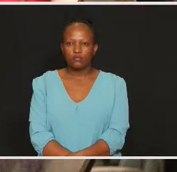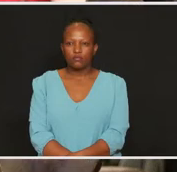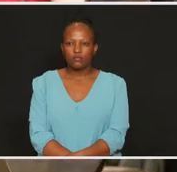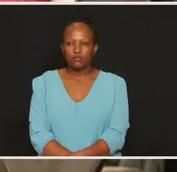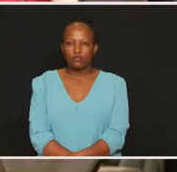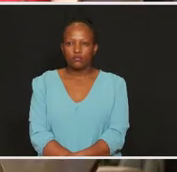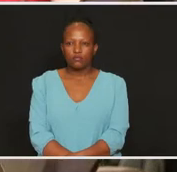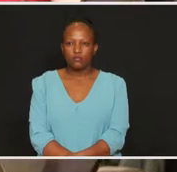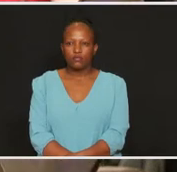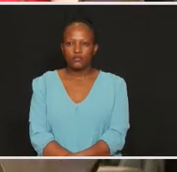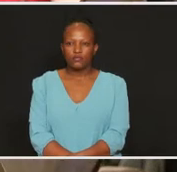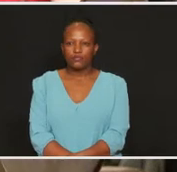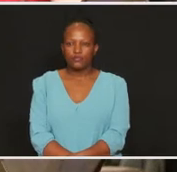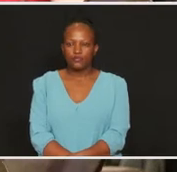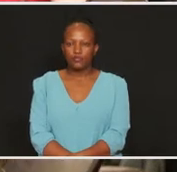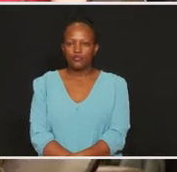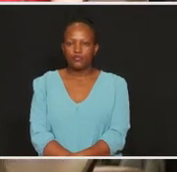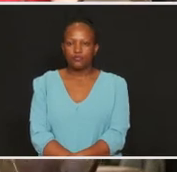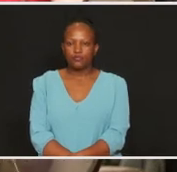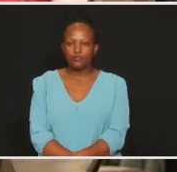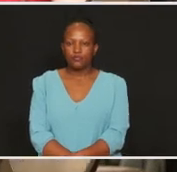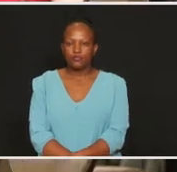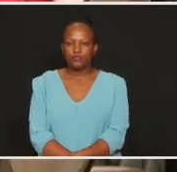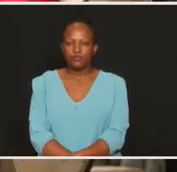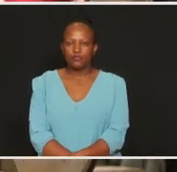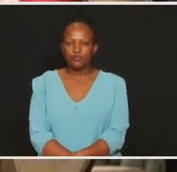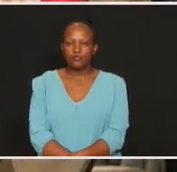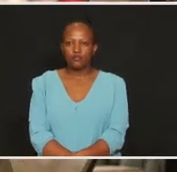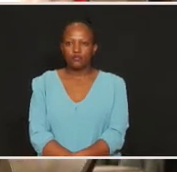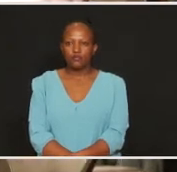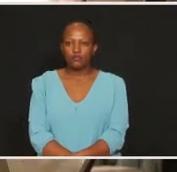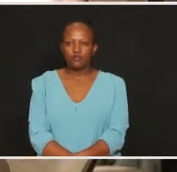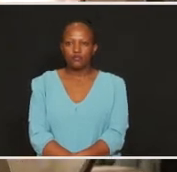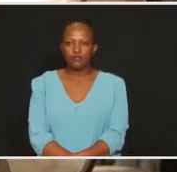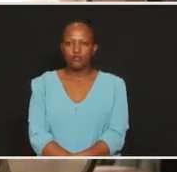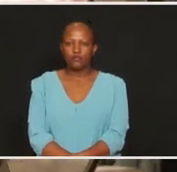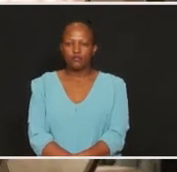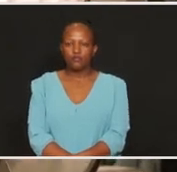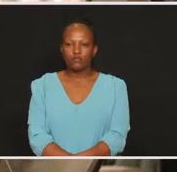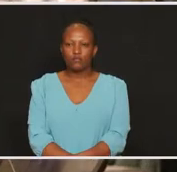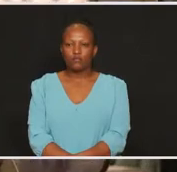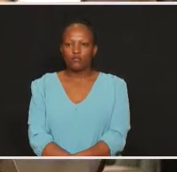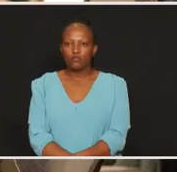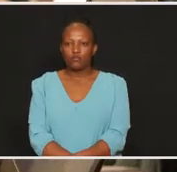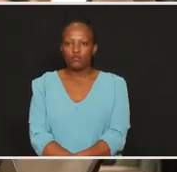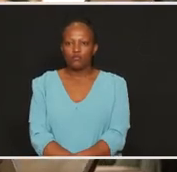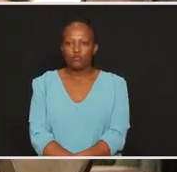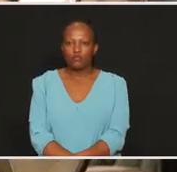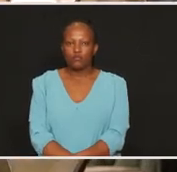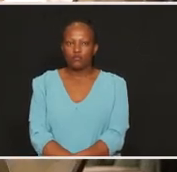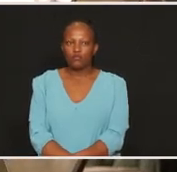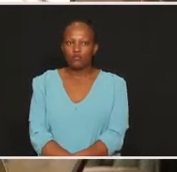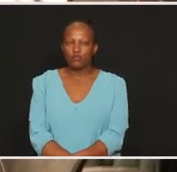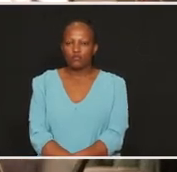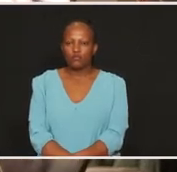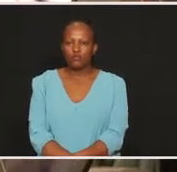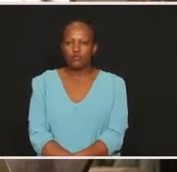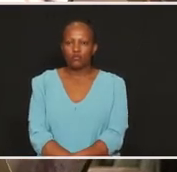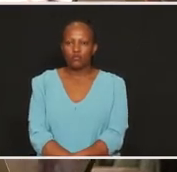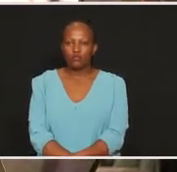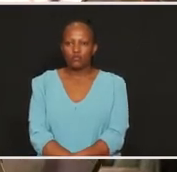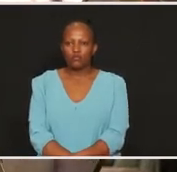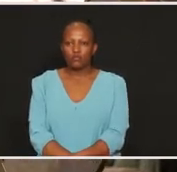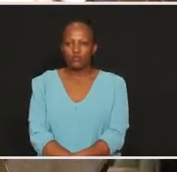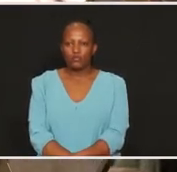you know as you used to be to be obedient to to teach us when you're young but your child is no longer be obedient